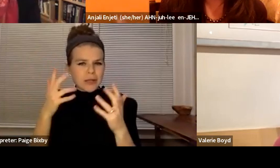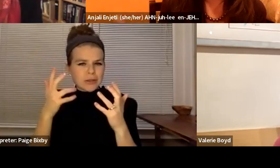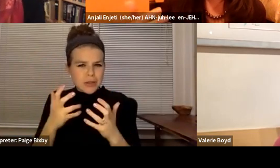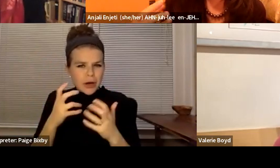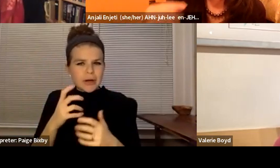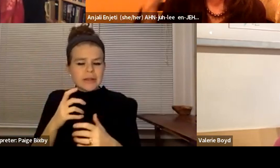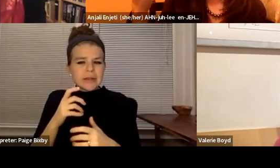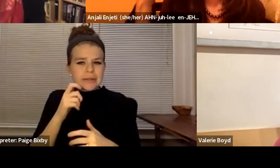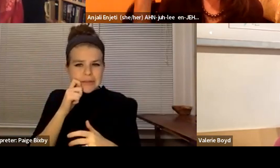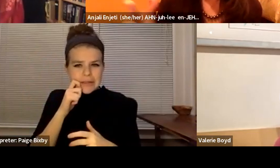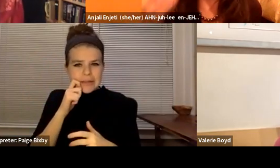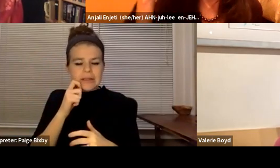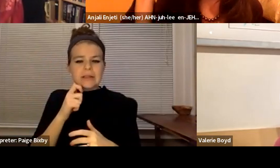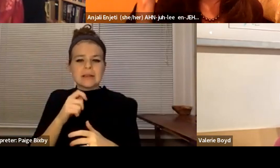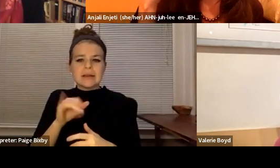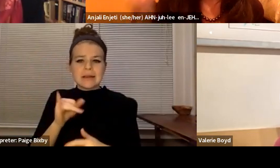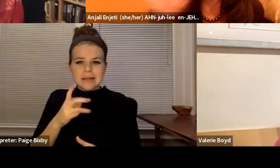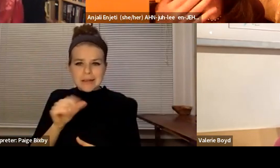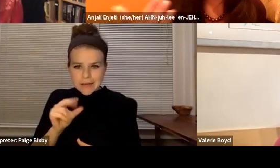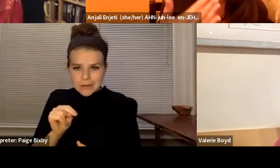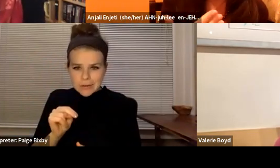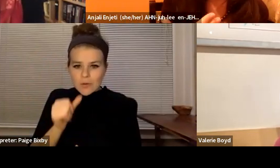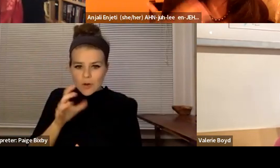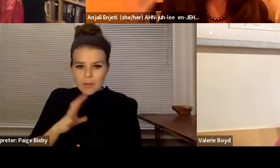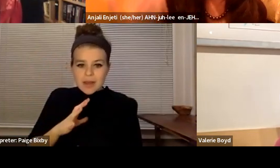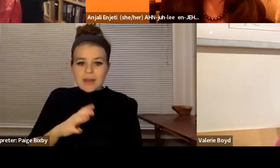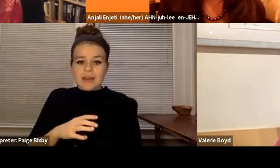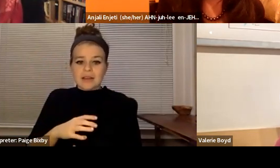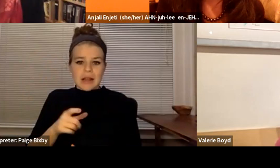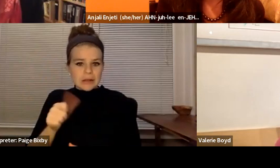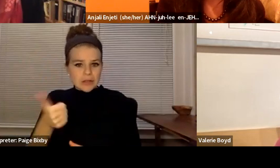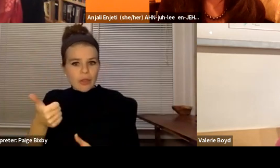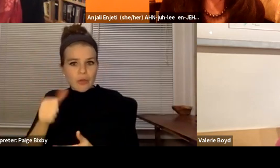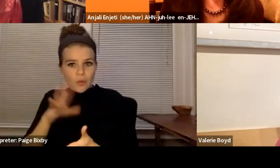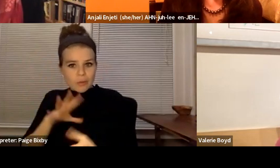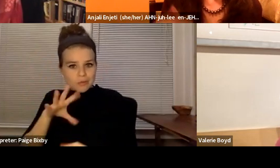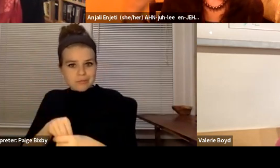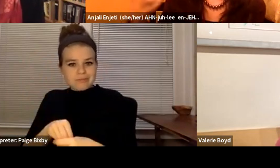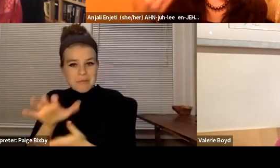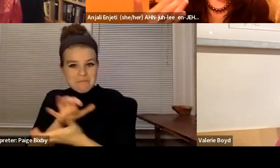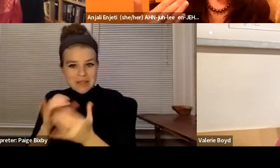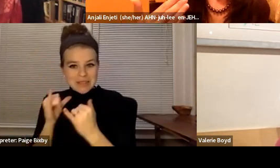woman and Sarita Chowdhury, she's also mixed as I am. She's half Indian, but she is also